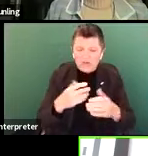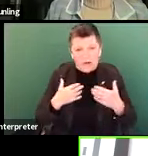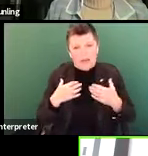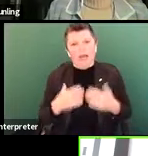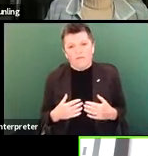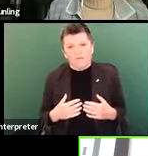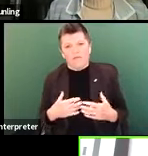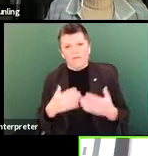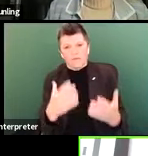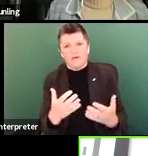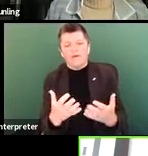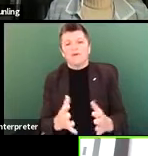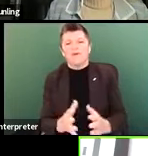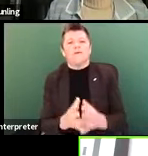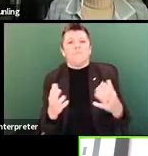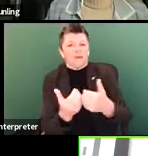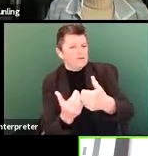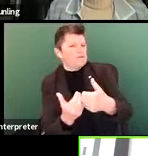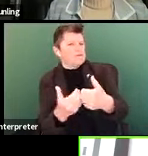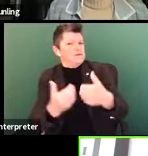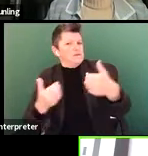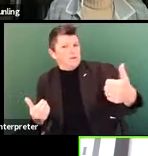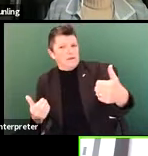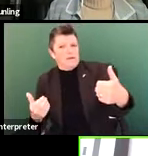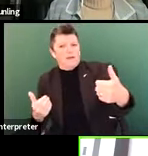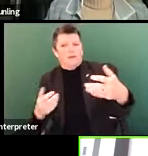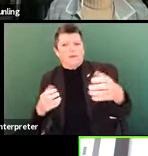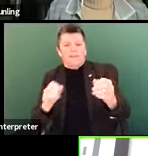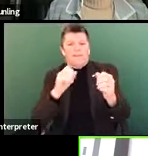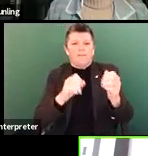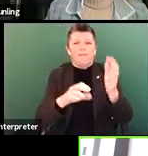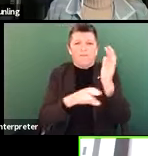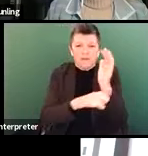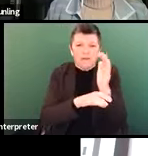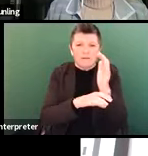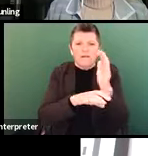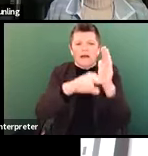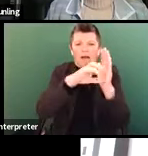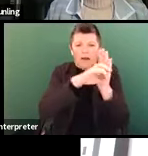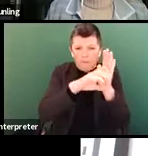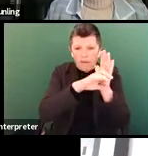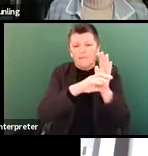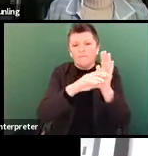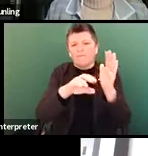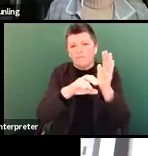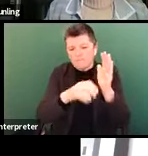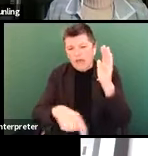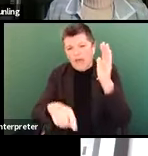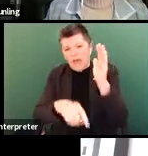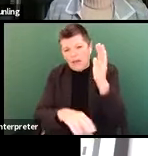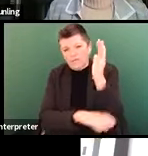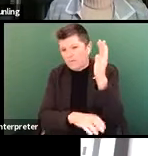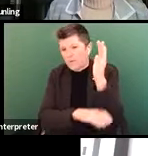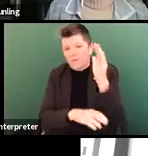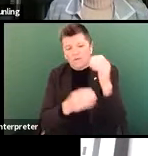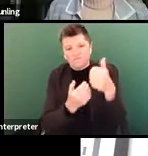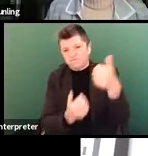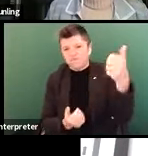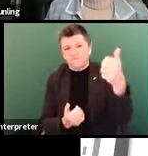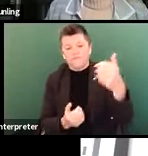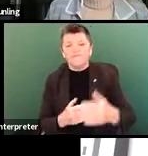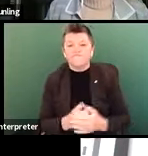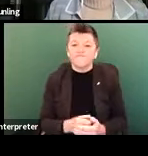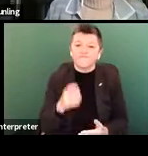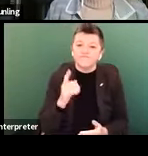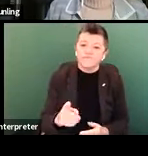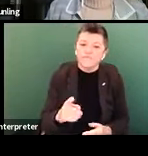division between the middle class, upper middle class, and the poor people. Any other panelists want to reflect upon, whether these trends towards wealthization